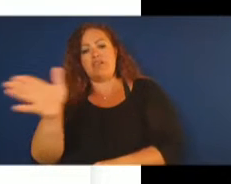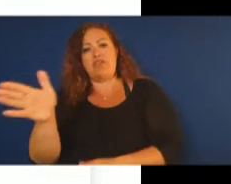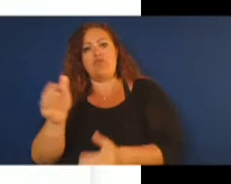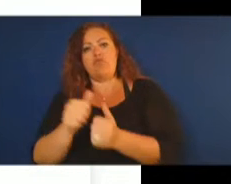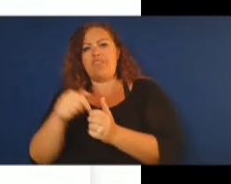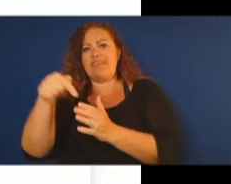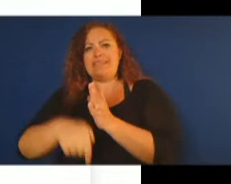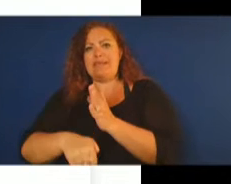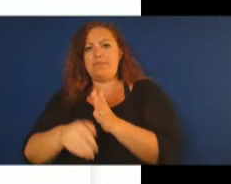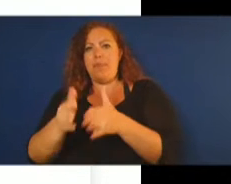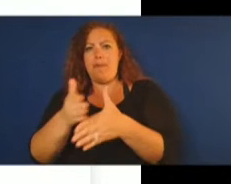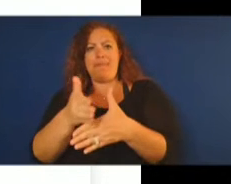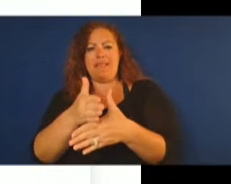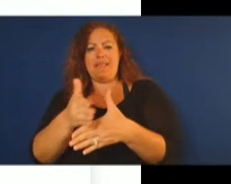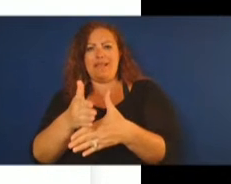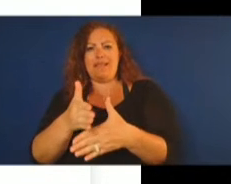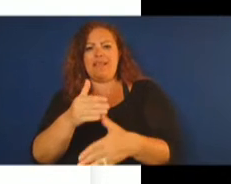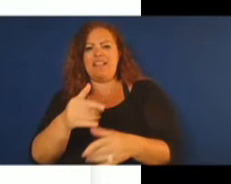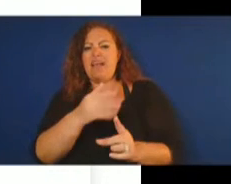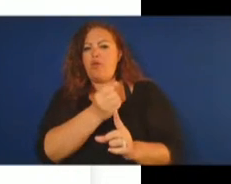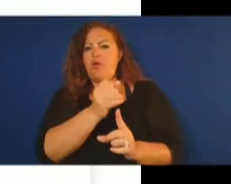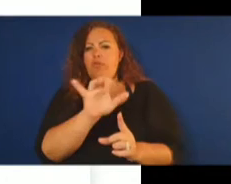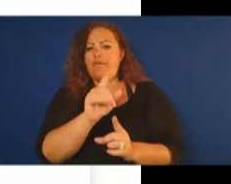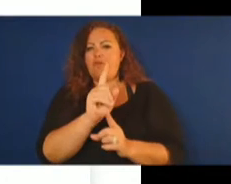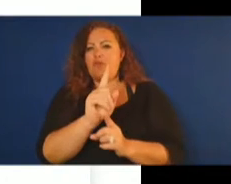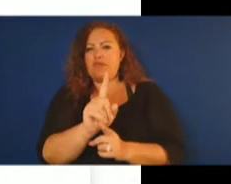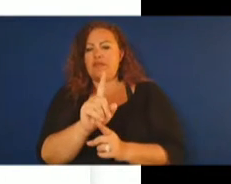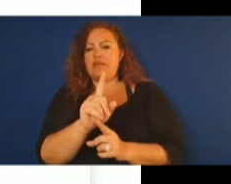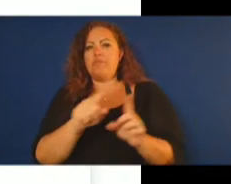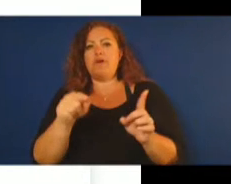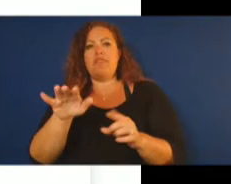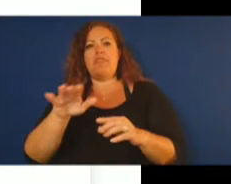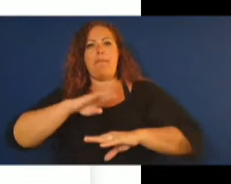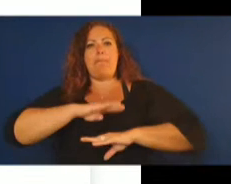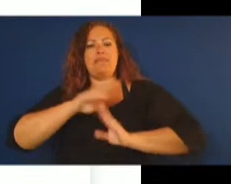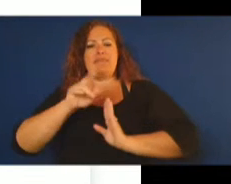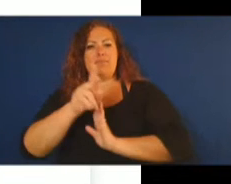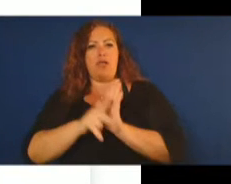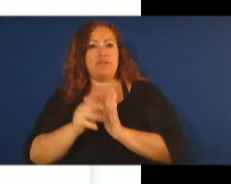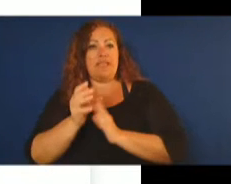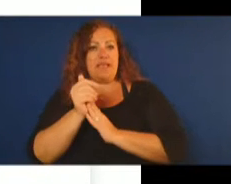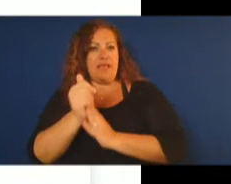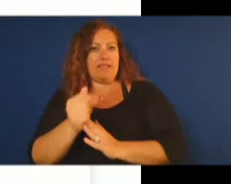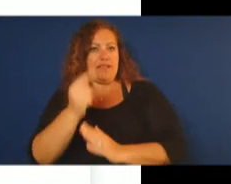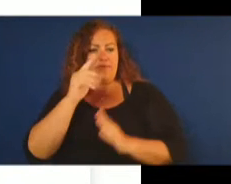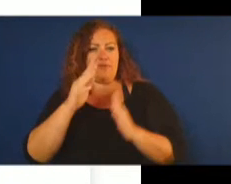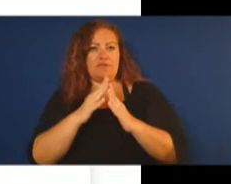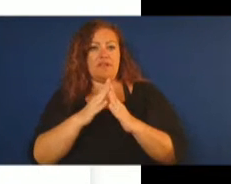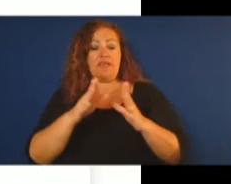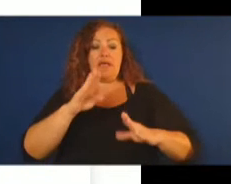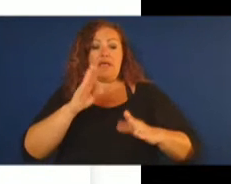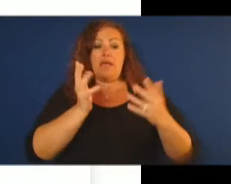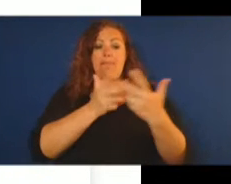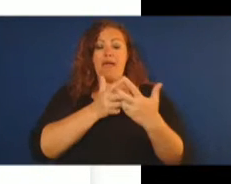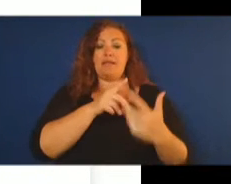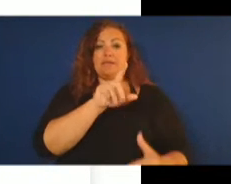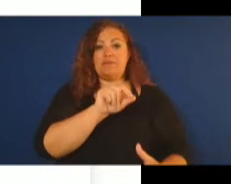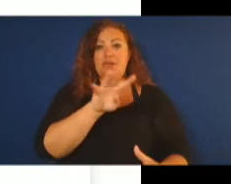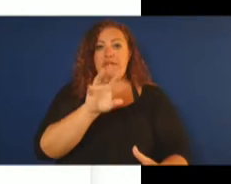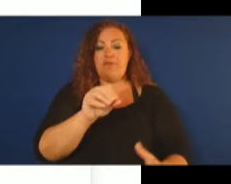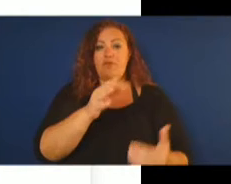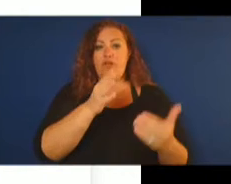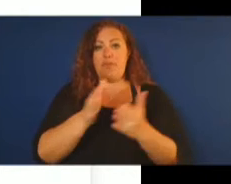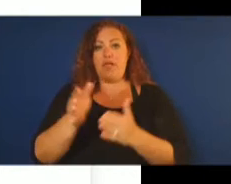um and I'm going to come back to that in a second but the uh it meets the policy guidelines of the city it matches the 2040 plan for for neighborhood 2